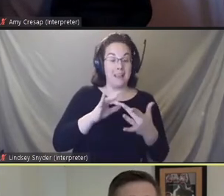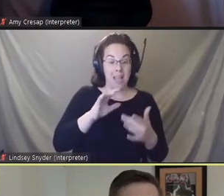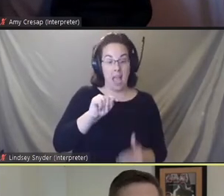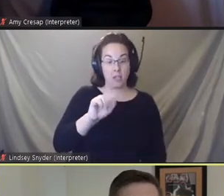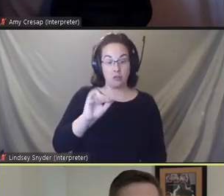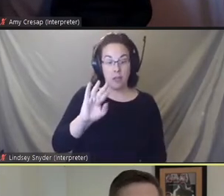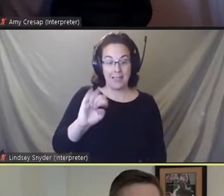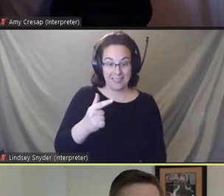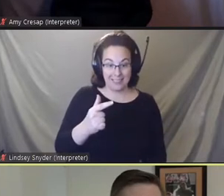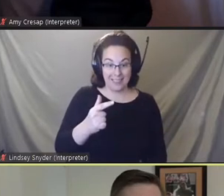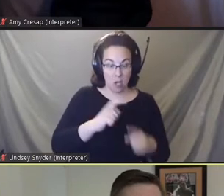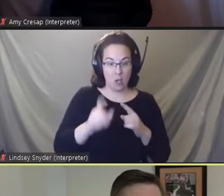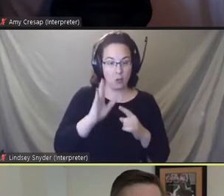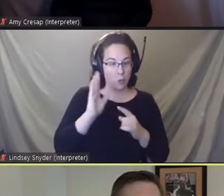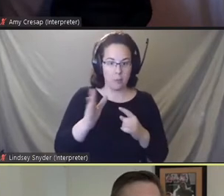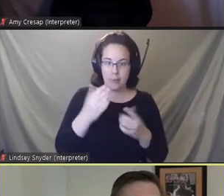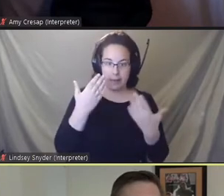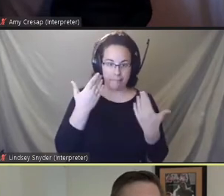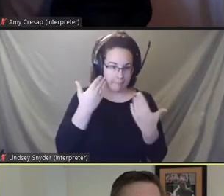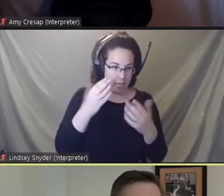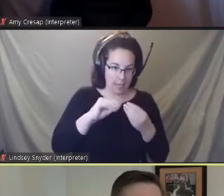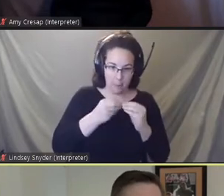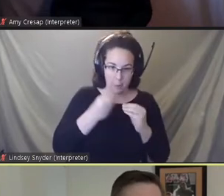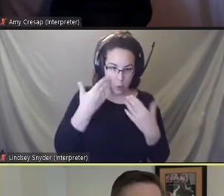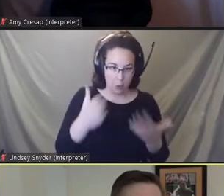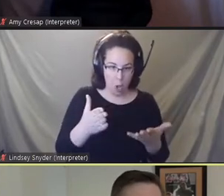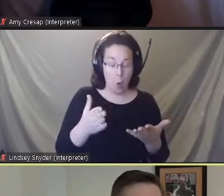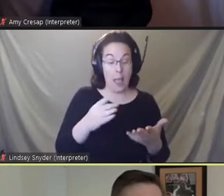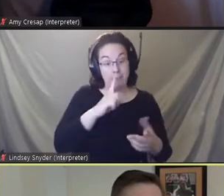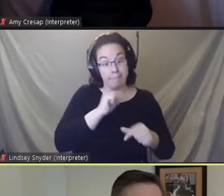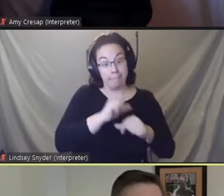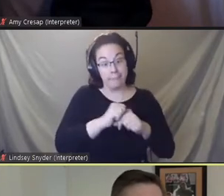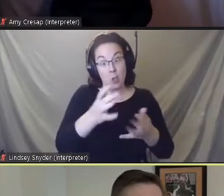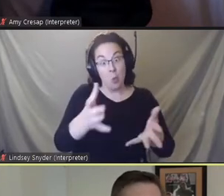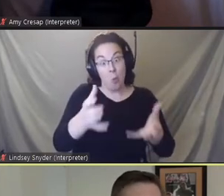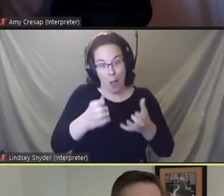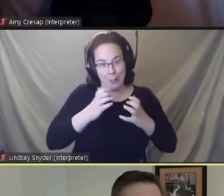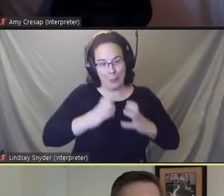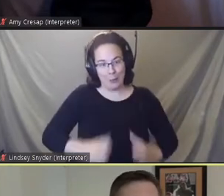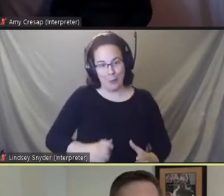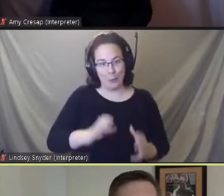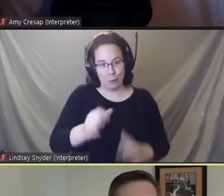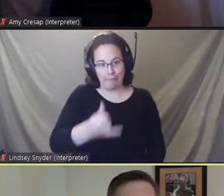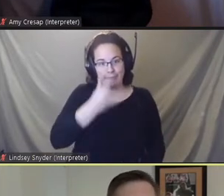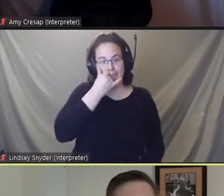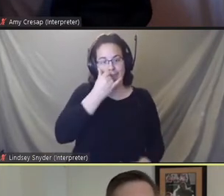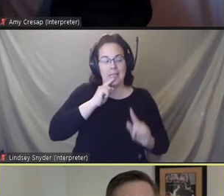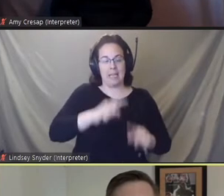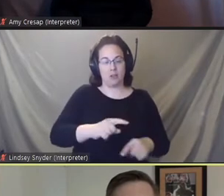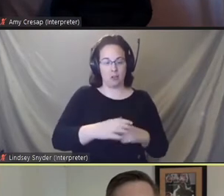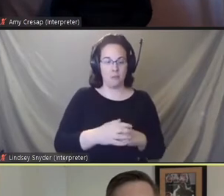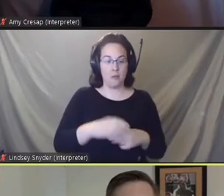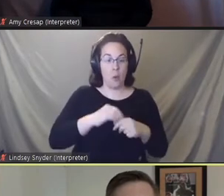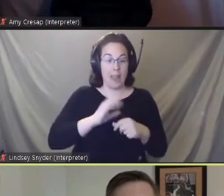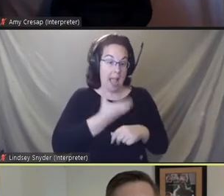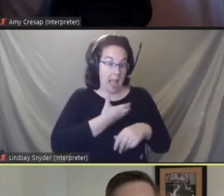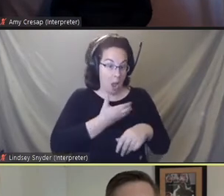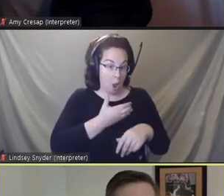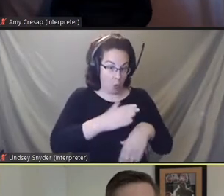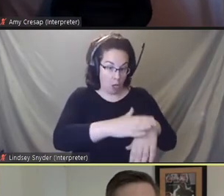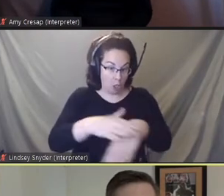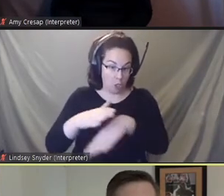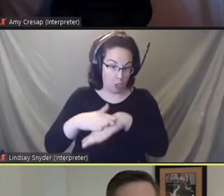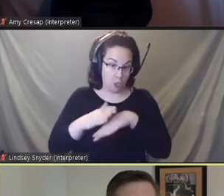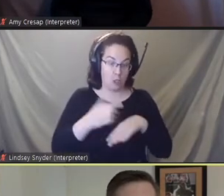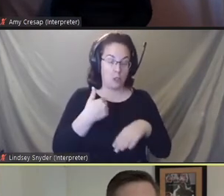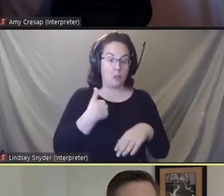and time's often a factor, and you want consumers to answer those calls. So in our consumer alert, we remind consumers to